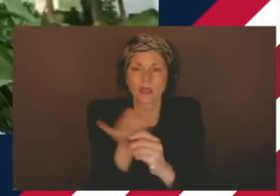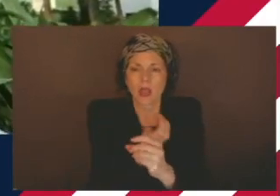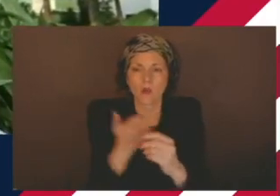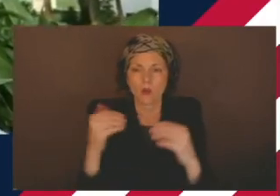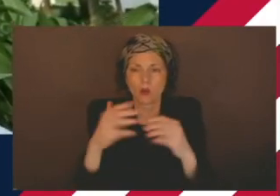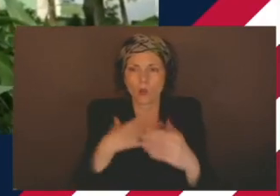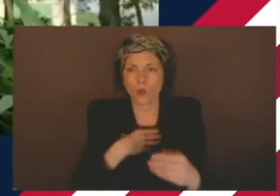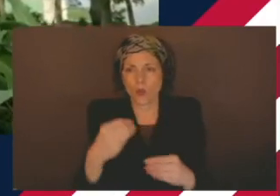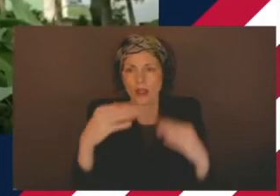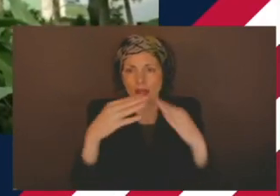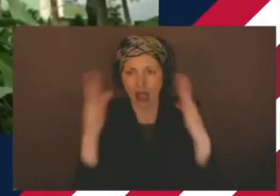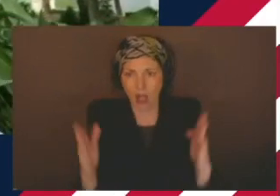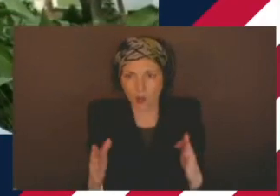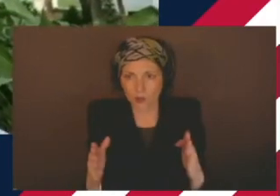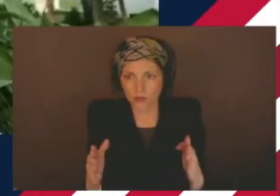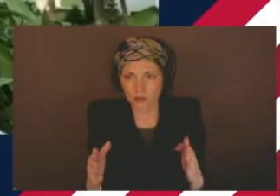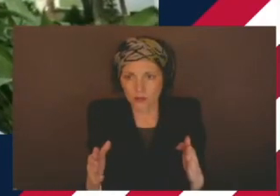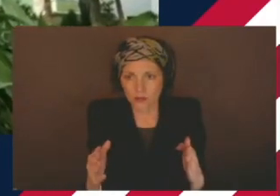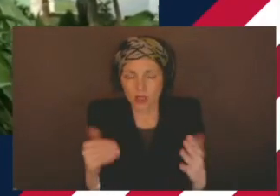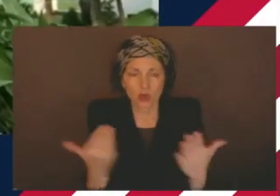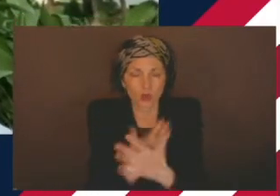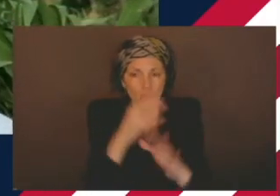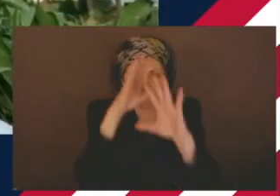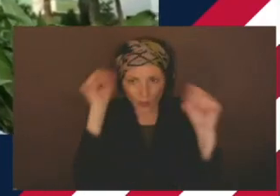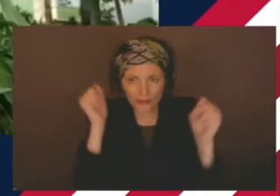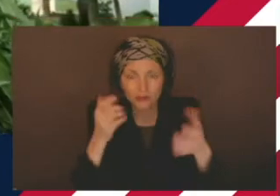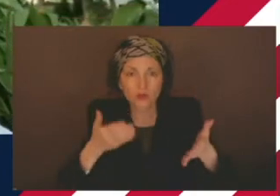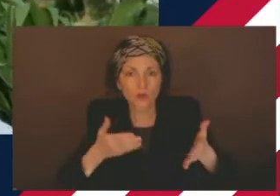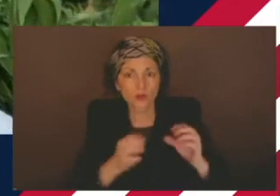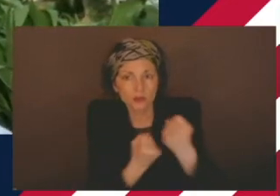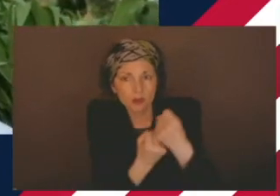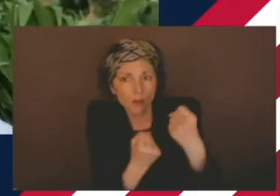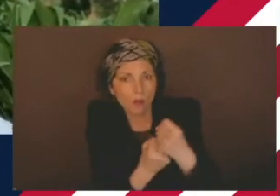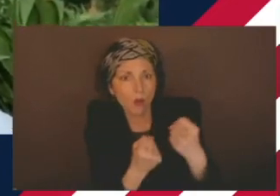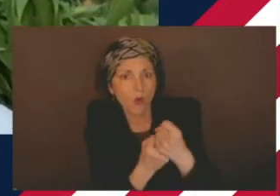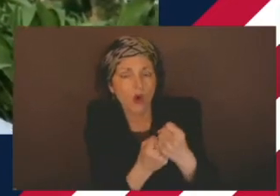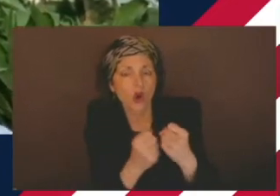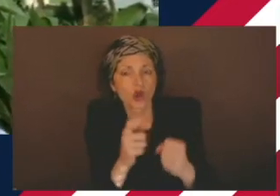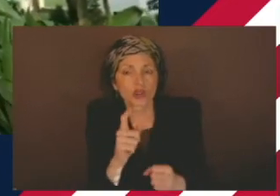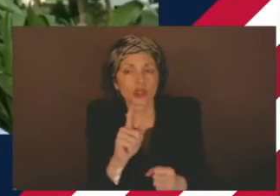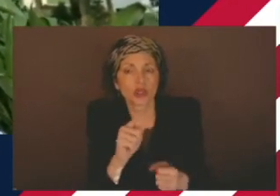agreements to allow a farmer to receive our